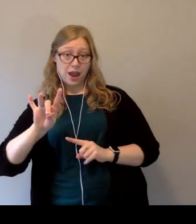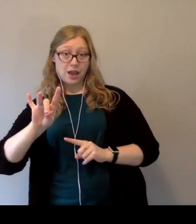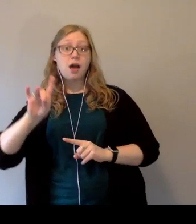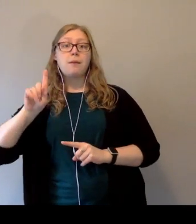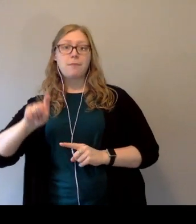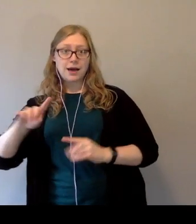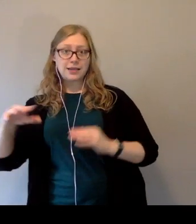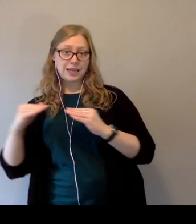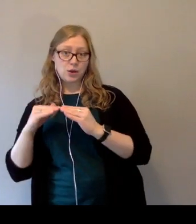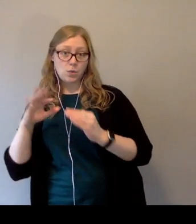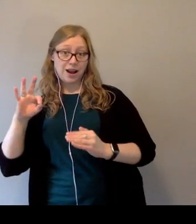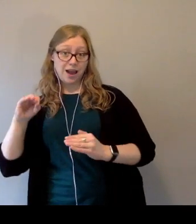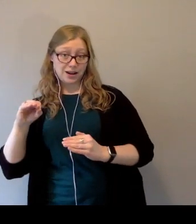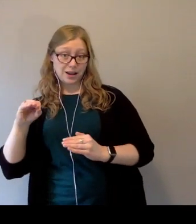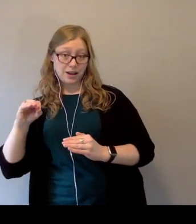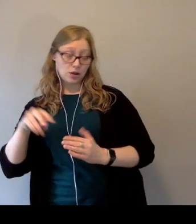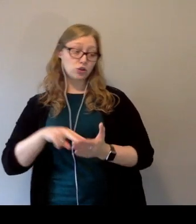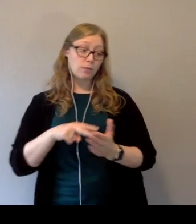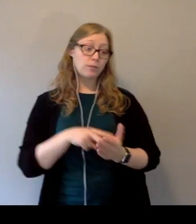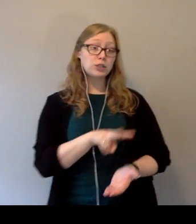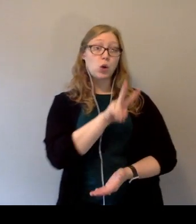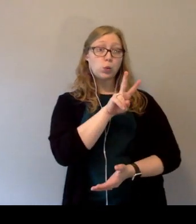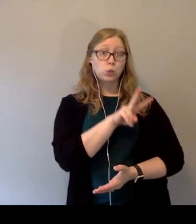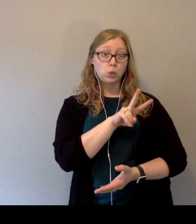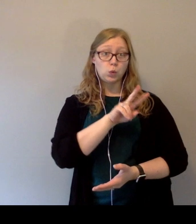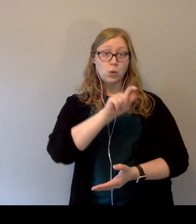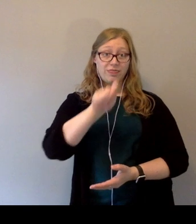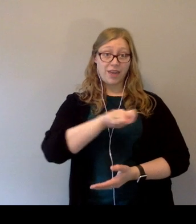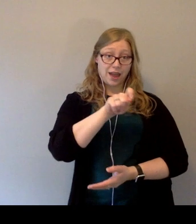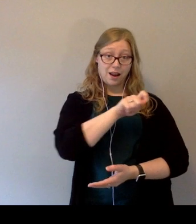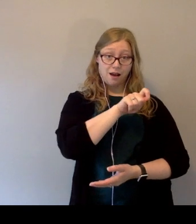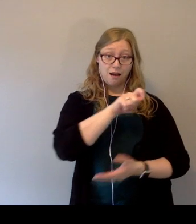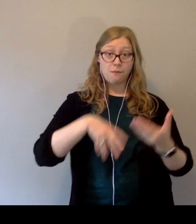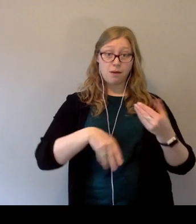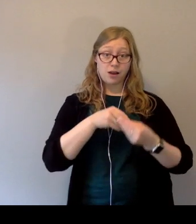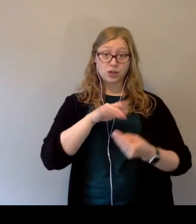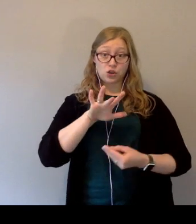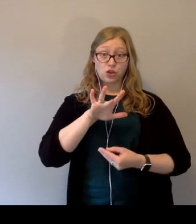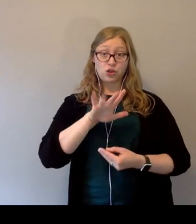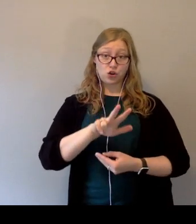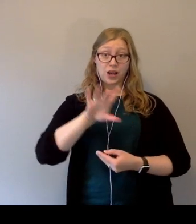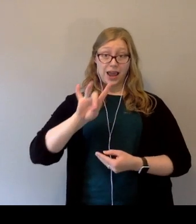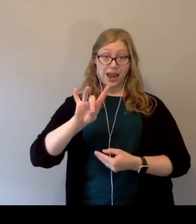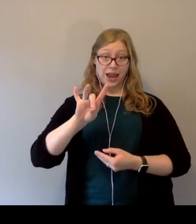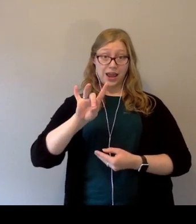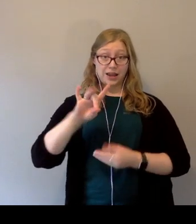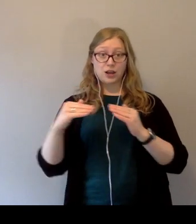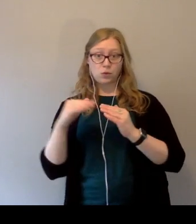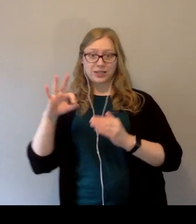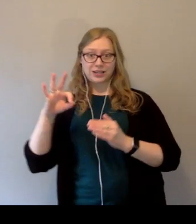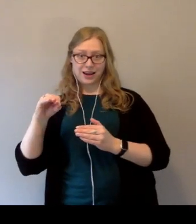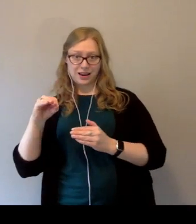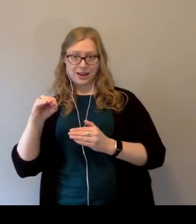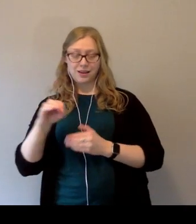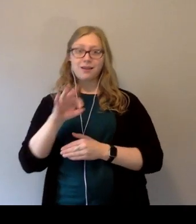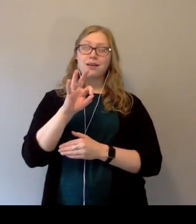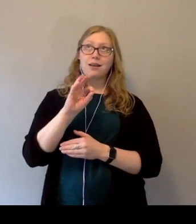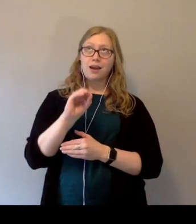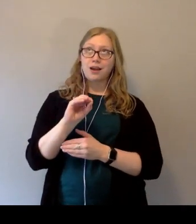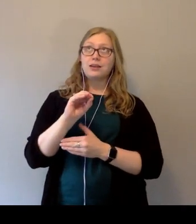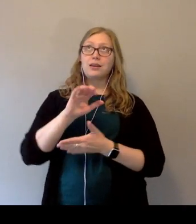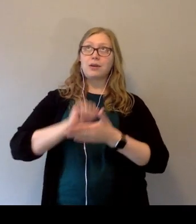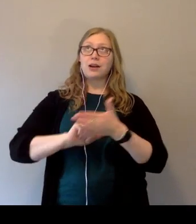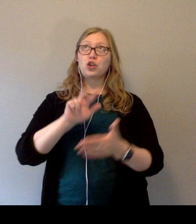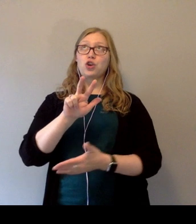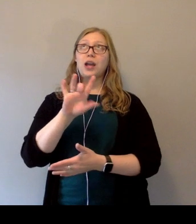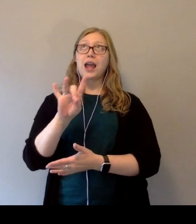That means 2 theta plus 38 is 90. 90 minus 38, so that'd be 60 minus 8.